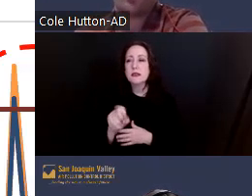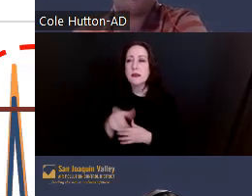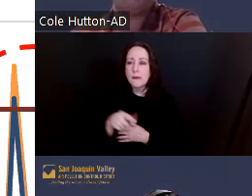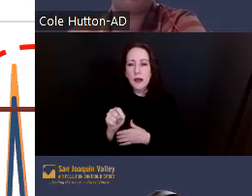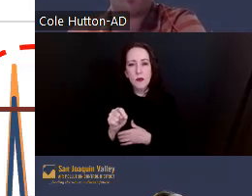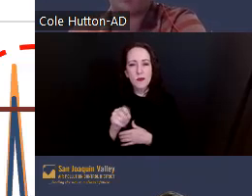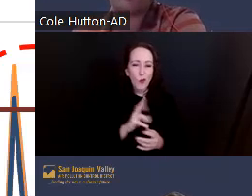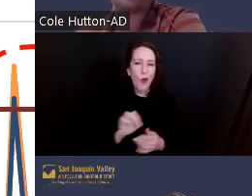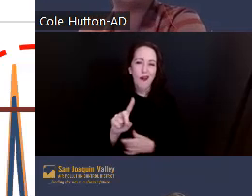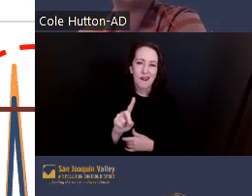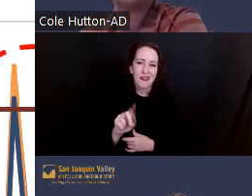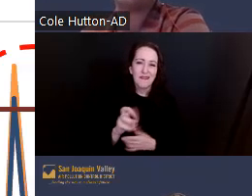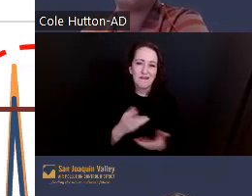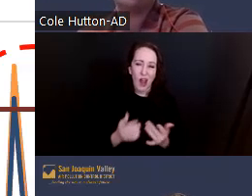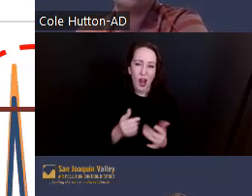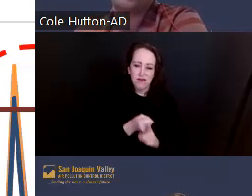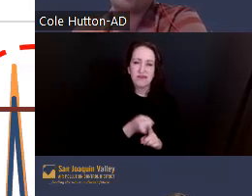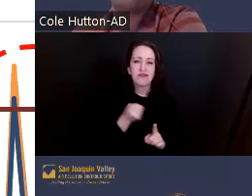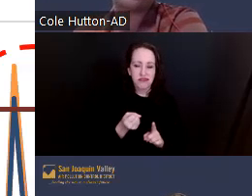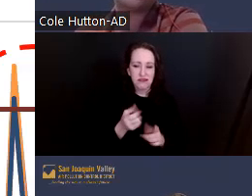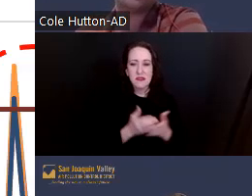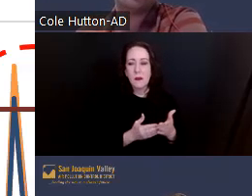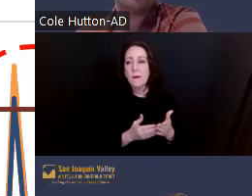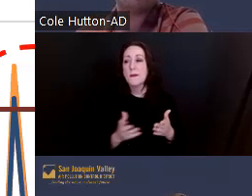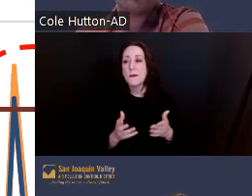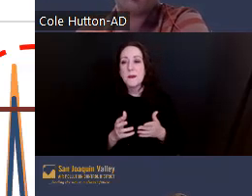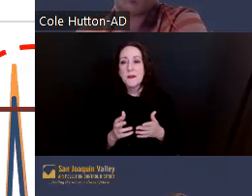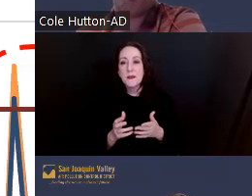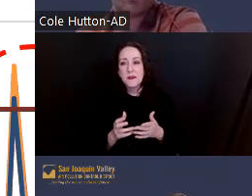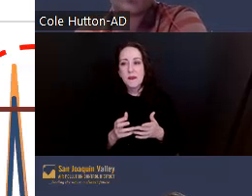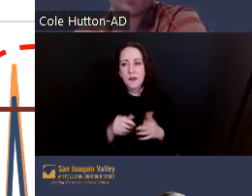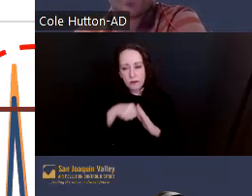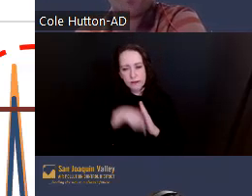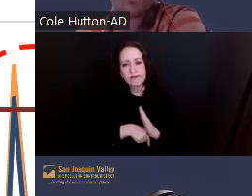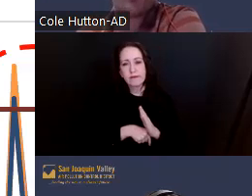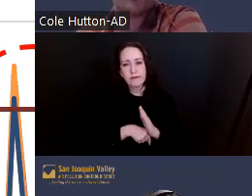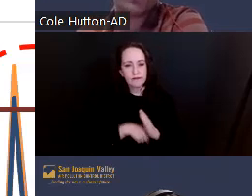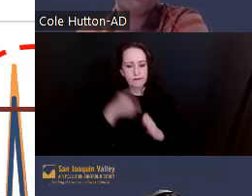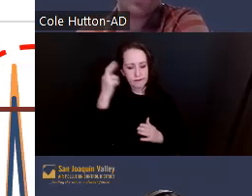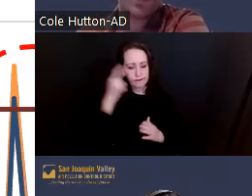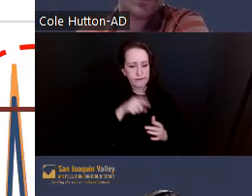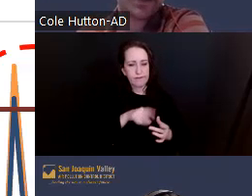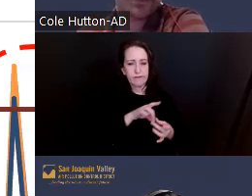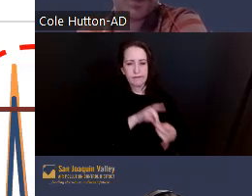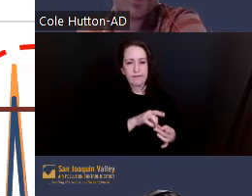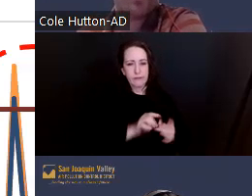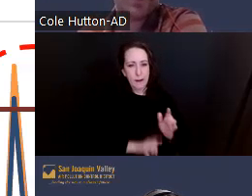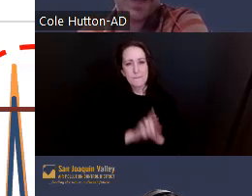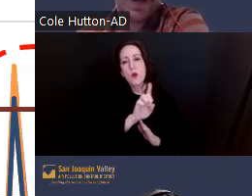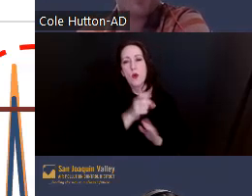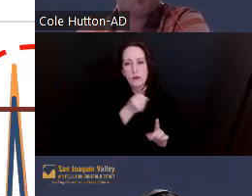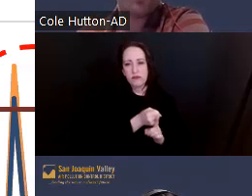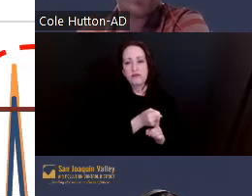impacts. I'll dive in a little deeper as to the culprits of those impacts.